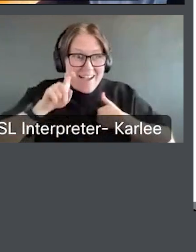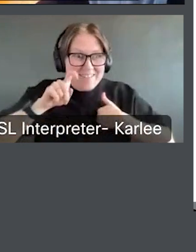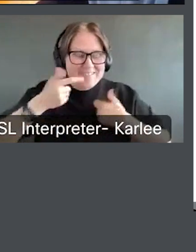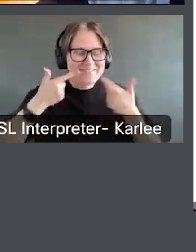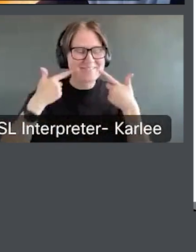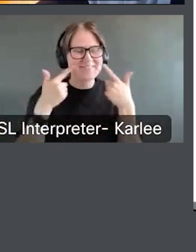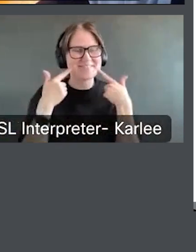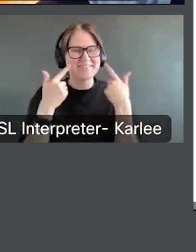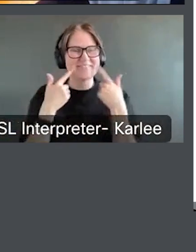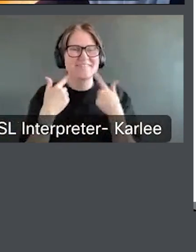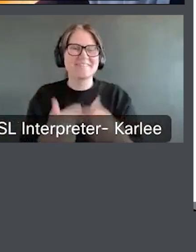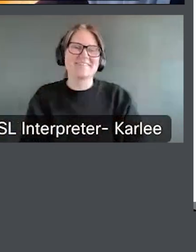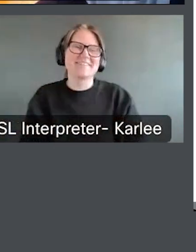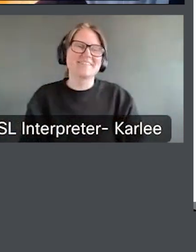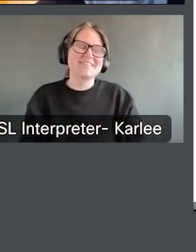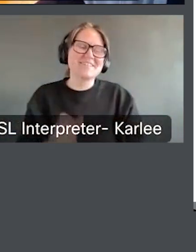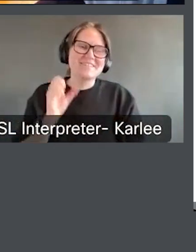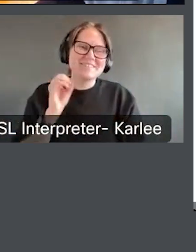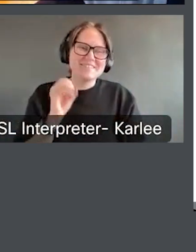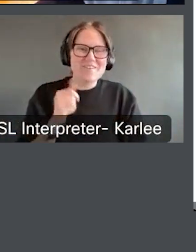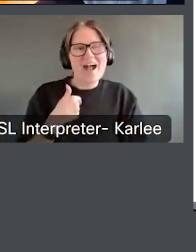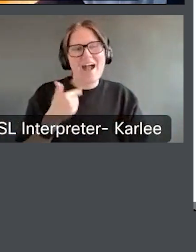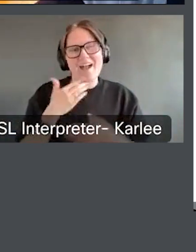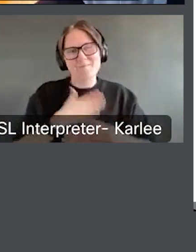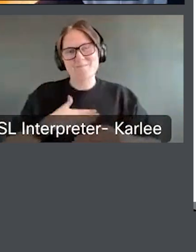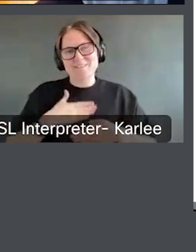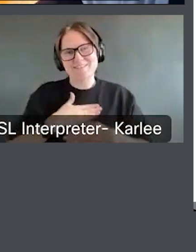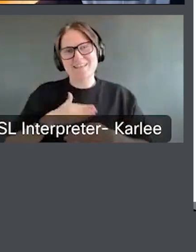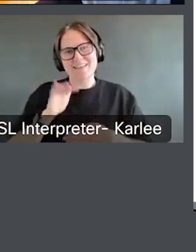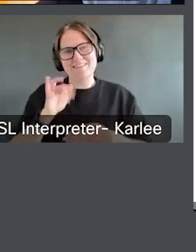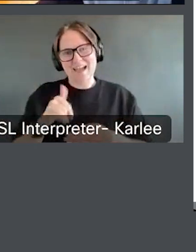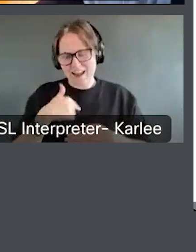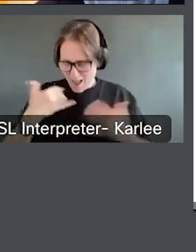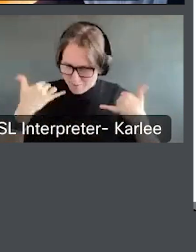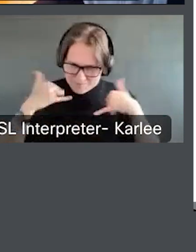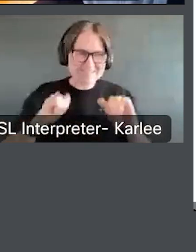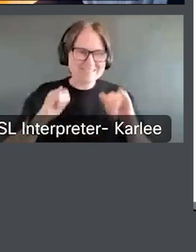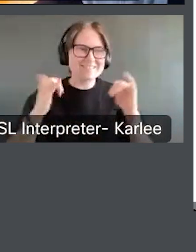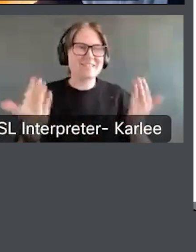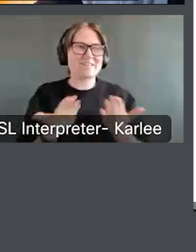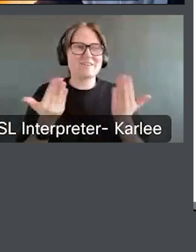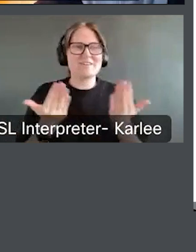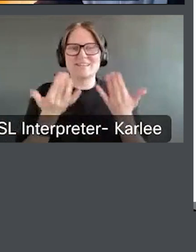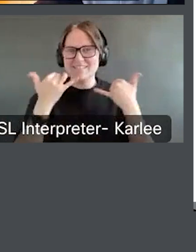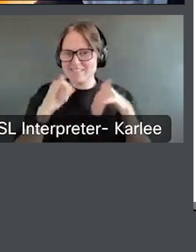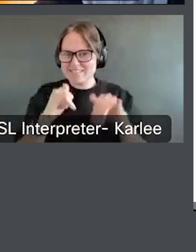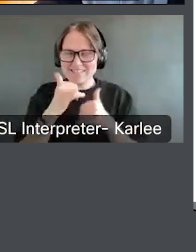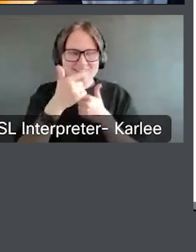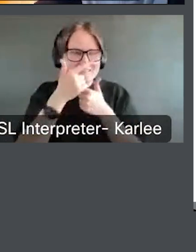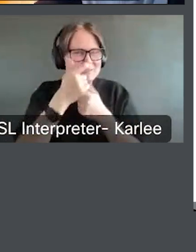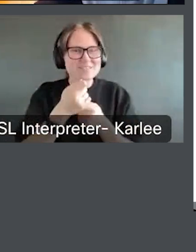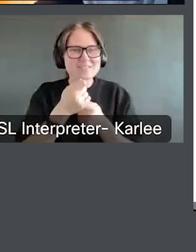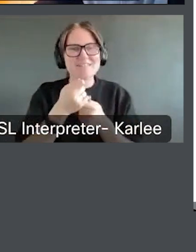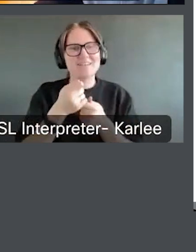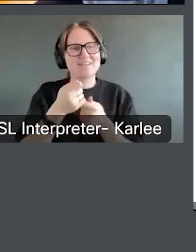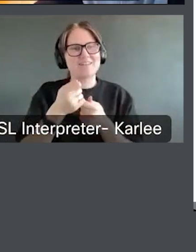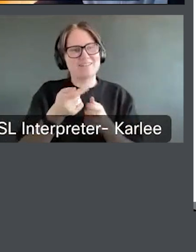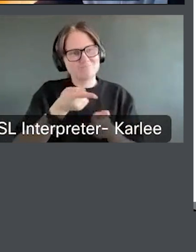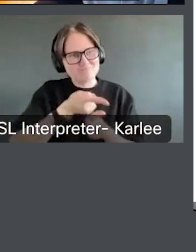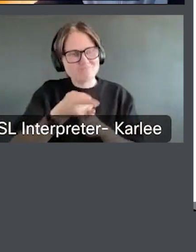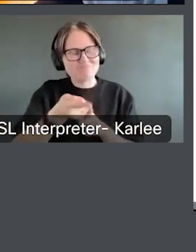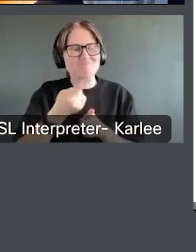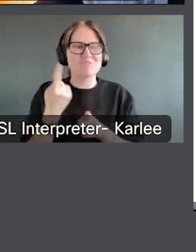so I appreciate that. I am still here and still interested in unilateral hearing loss. So I'm going to